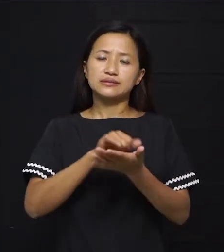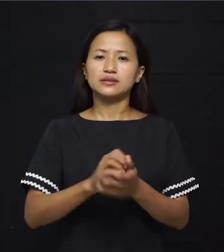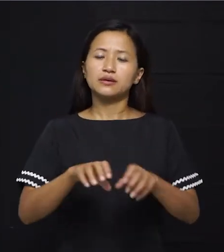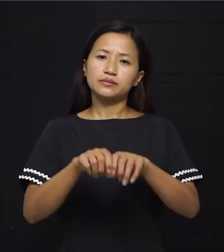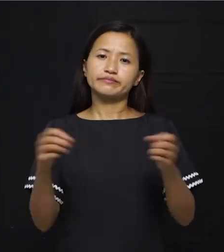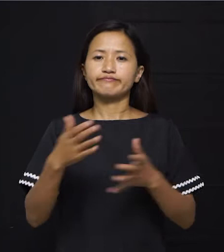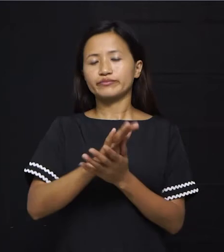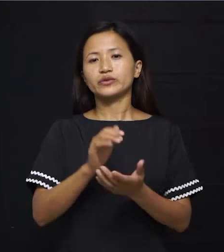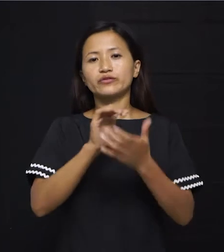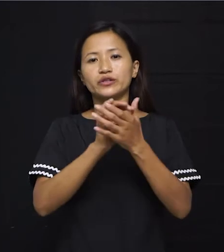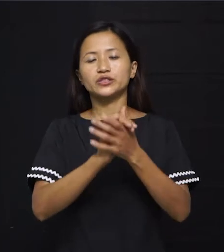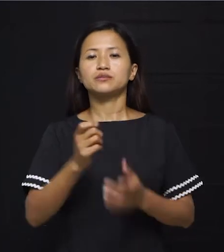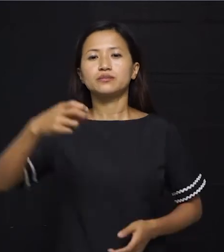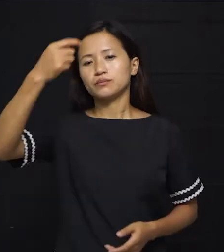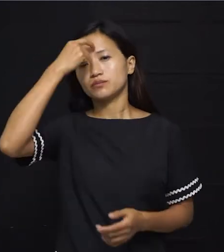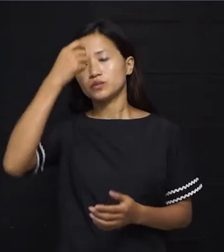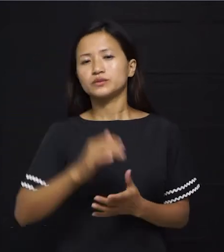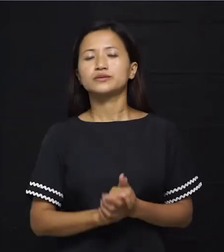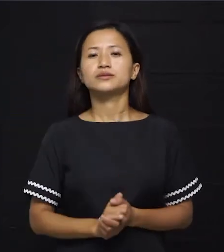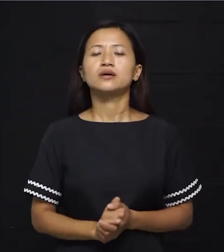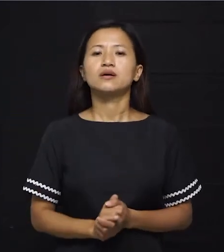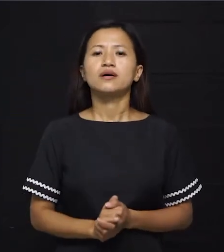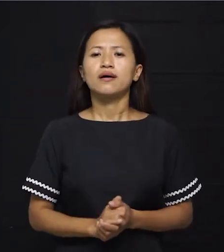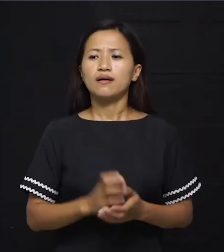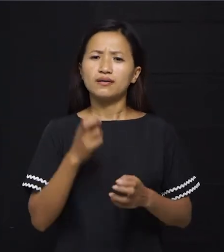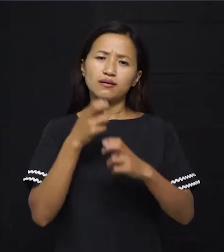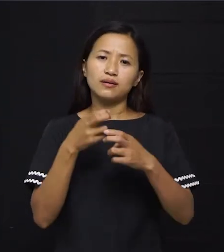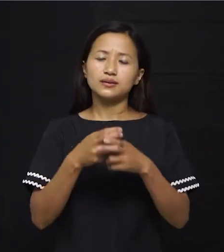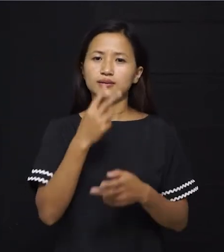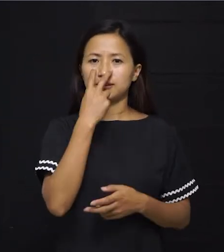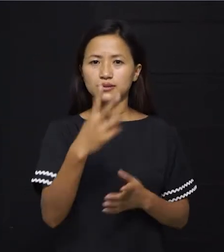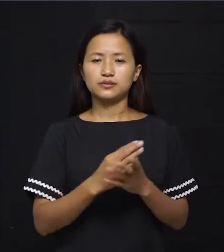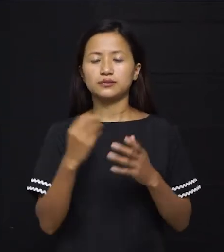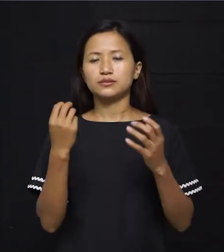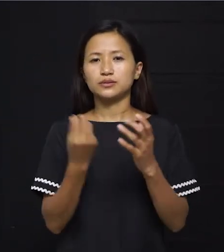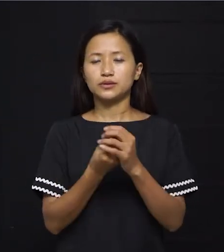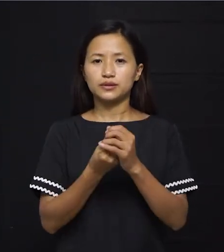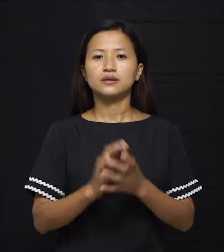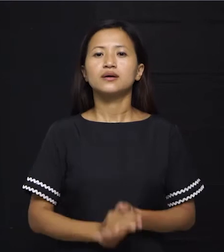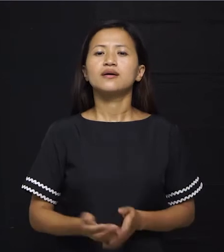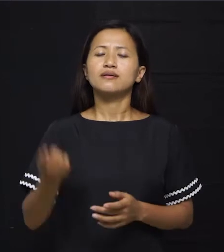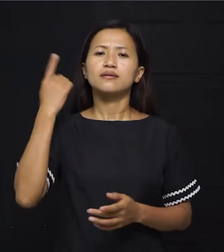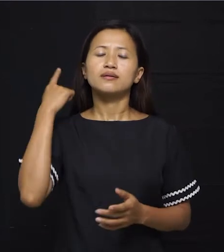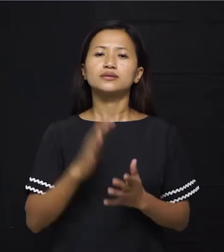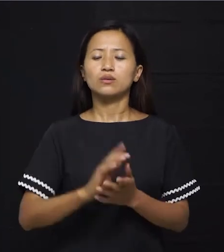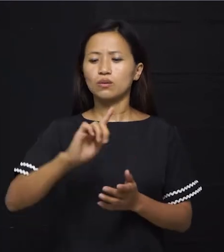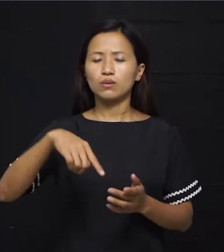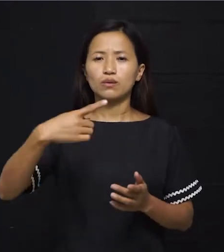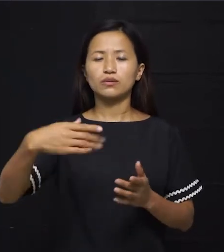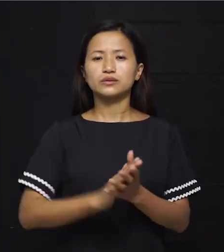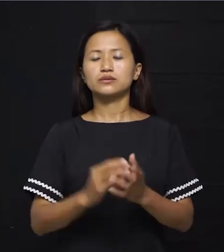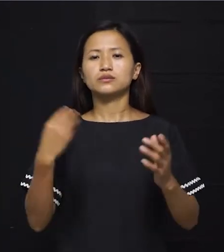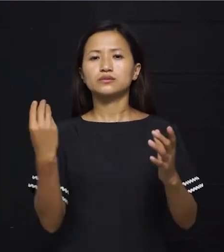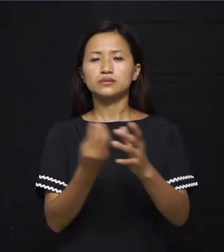were seldom seen. I told you what is seldom, right? Hardly. They were hardly seen together. In the earlier days, they were always together. They